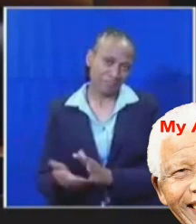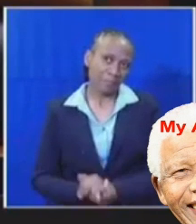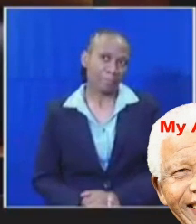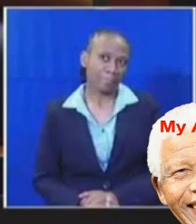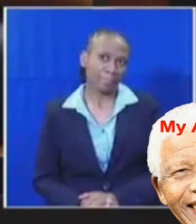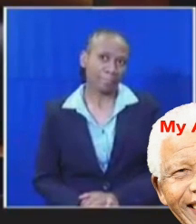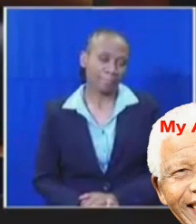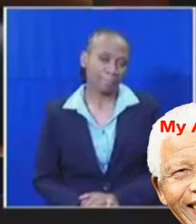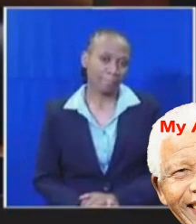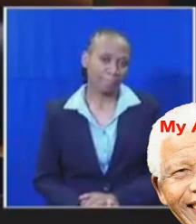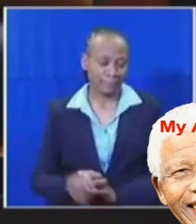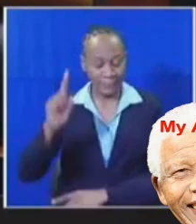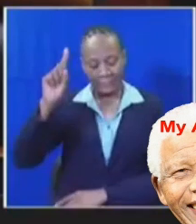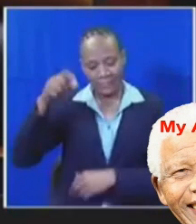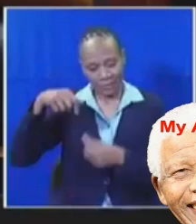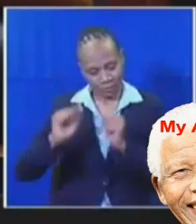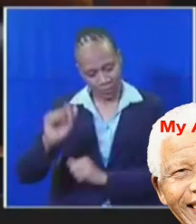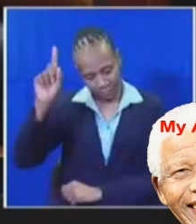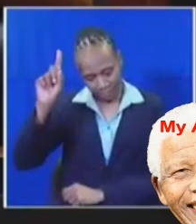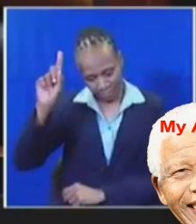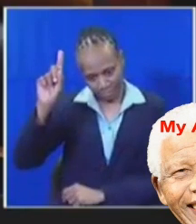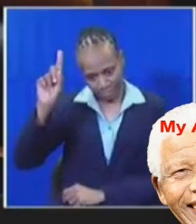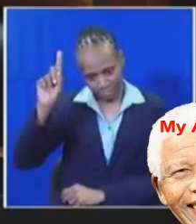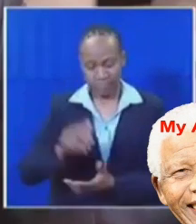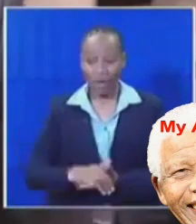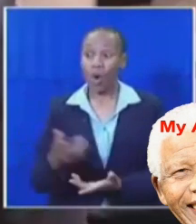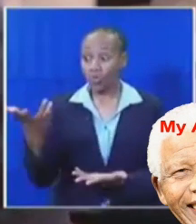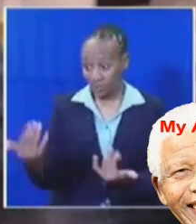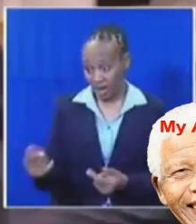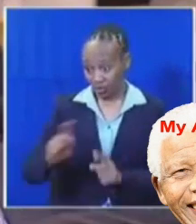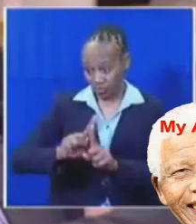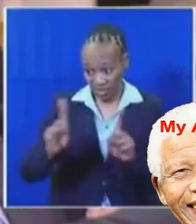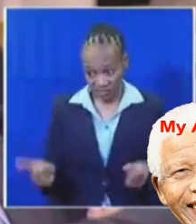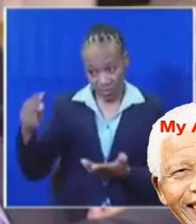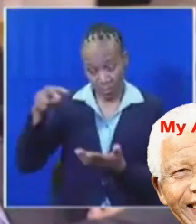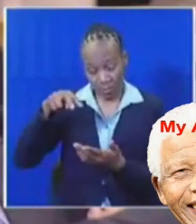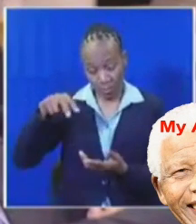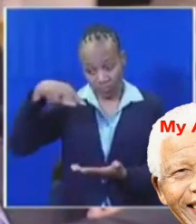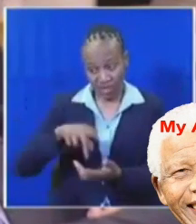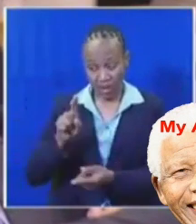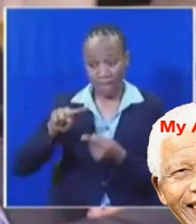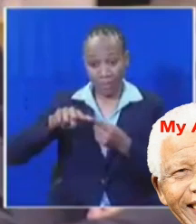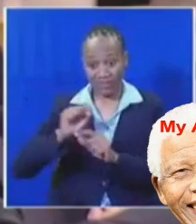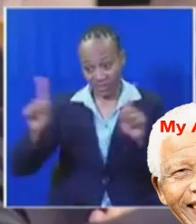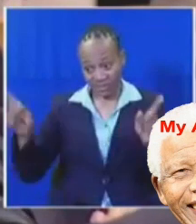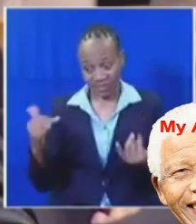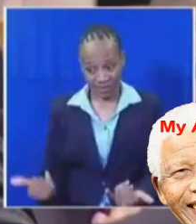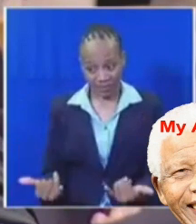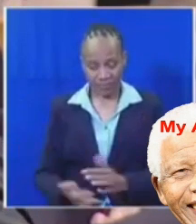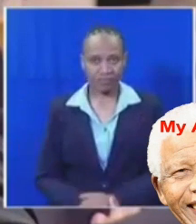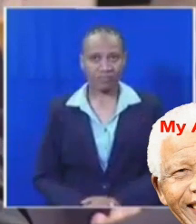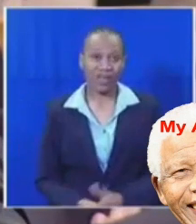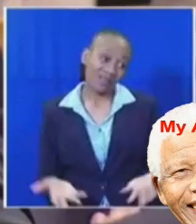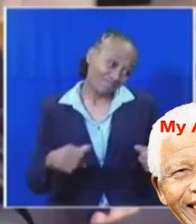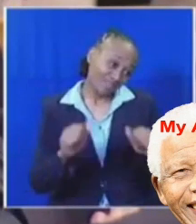Could I be heard on a point of order, Madam Chair? Okay, you are now rising on a point of order, not on the question. Well, Chair, it's emphatically clear that